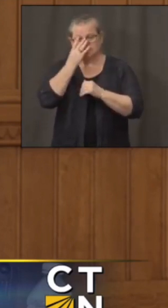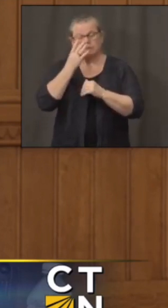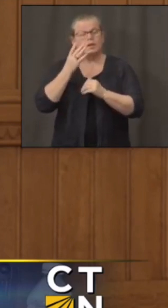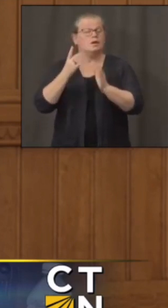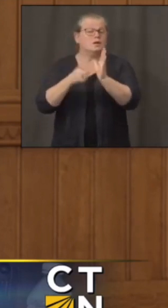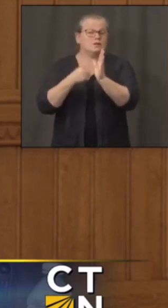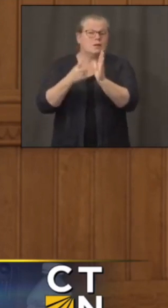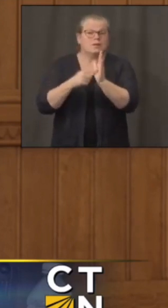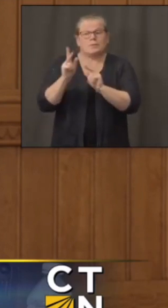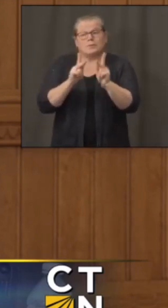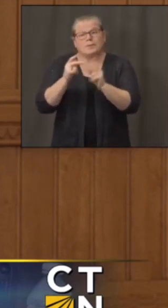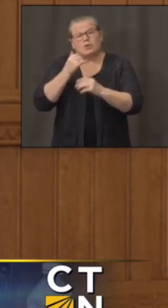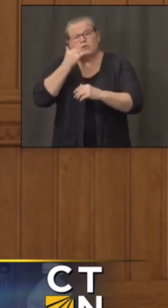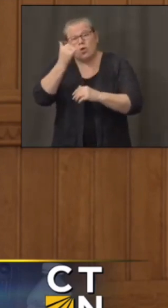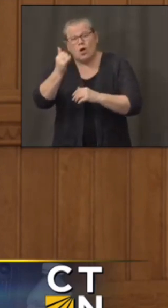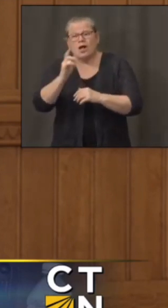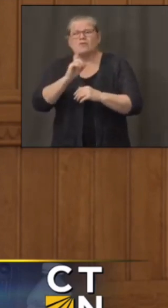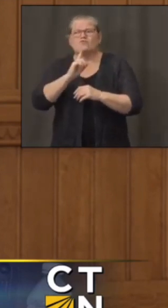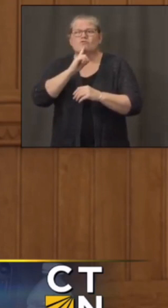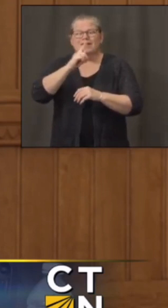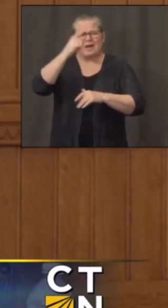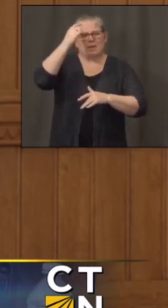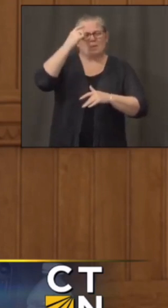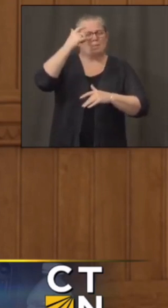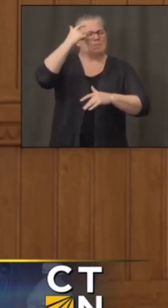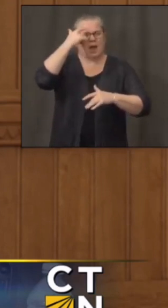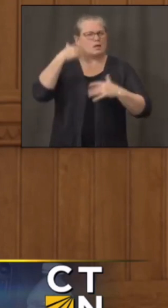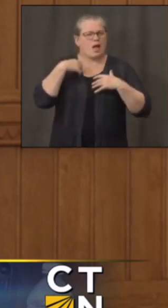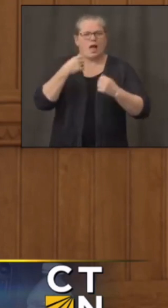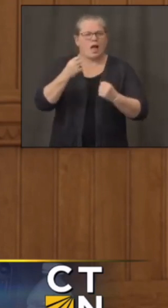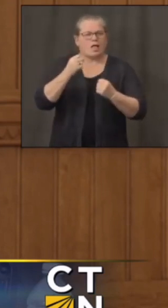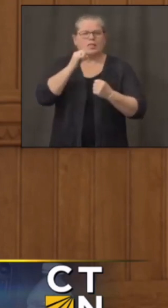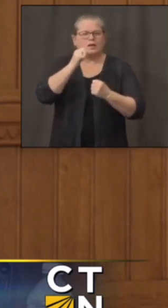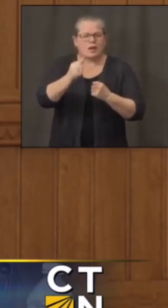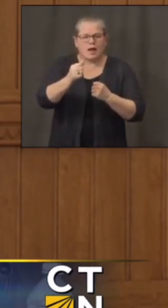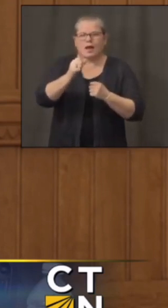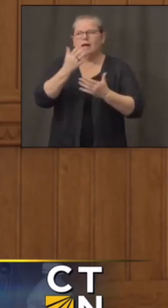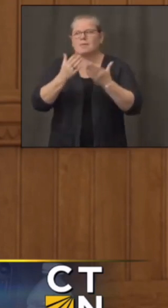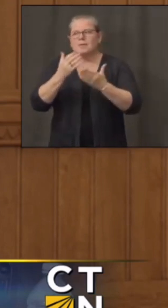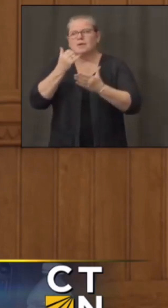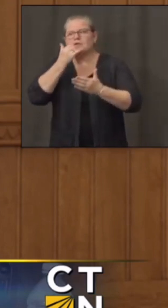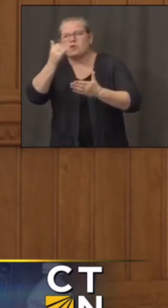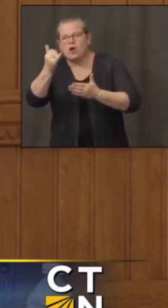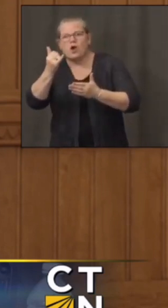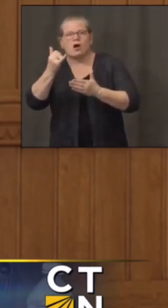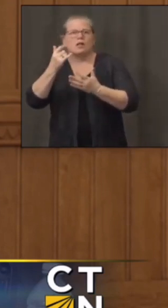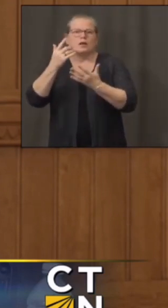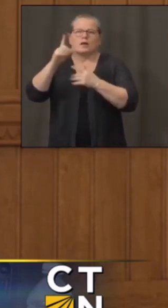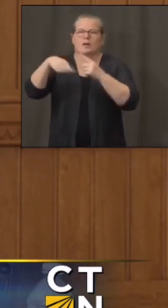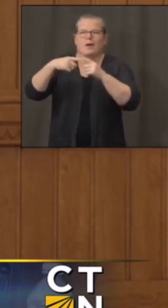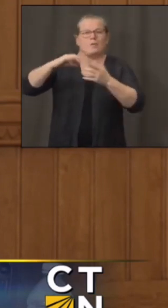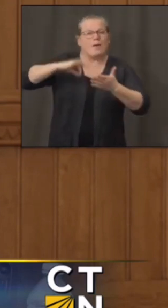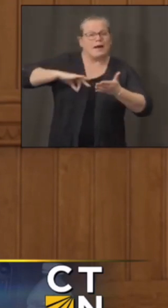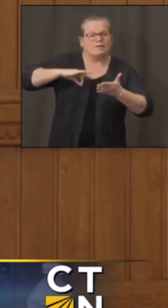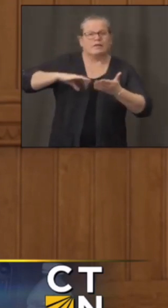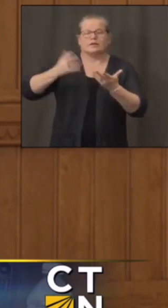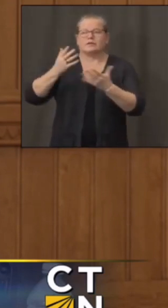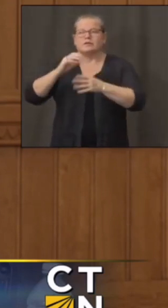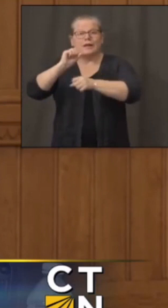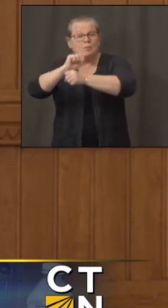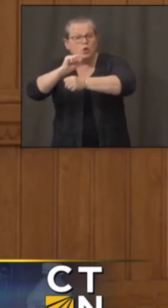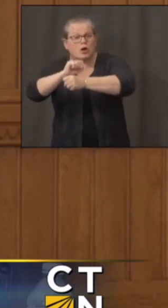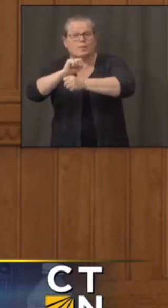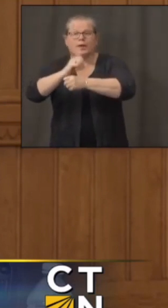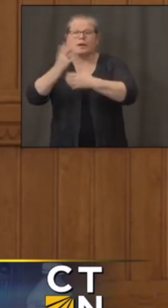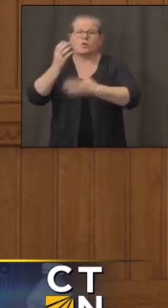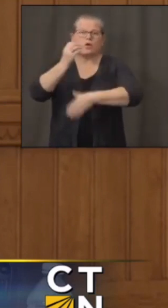health challenges, but people having questions about benefits, so employment or food benefits or housing benefits. And so we're